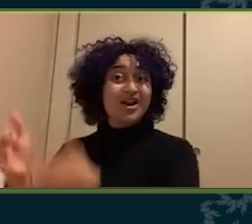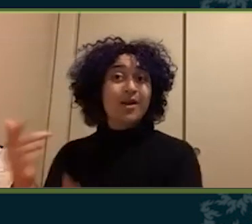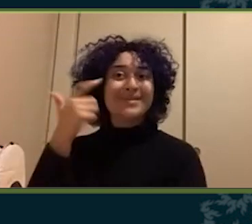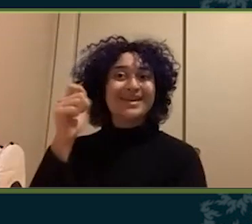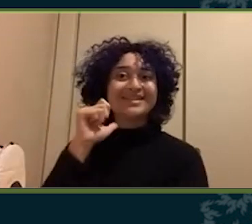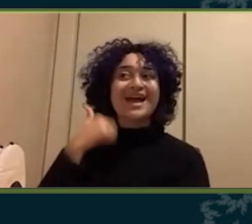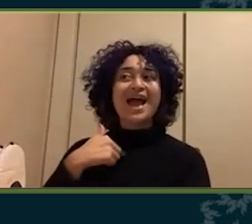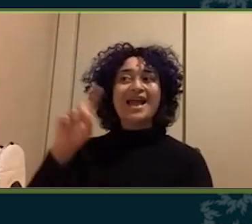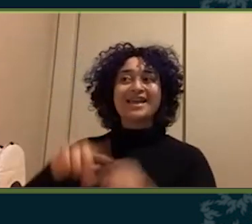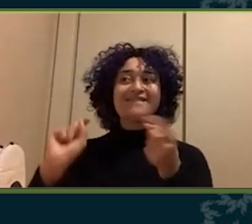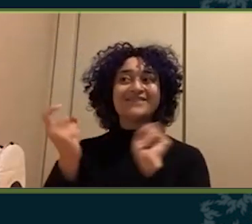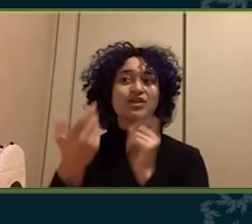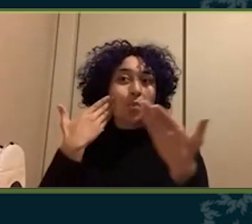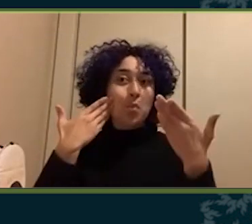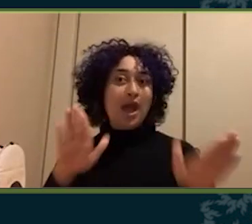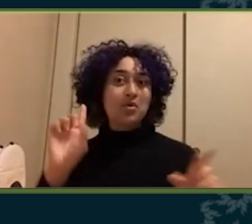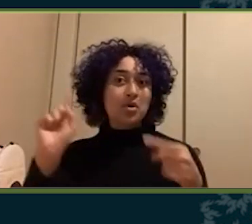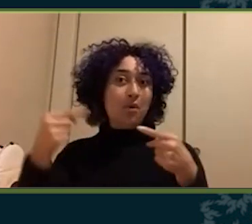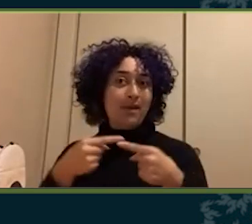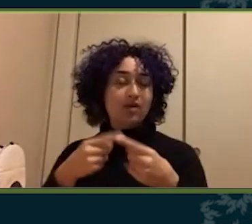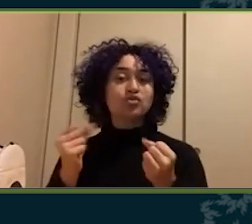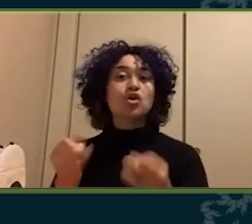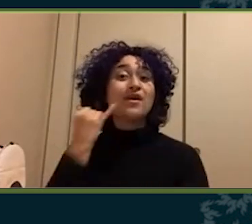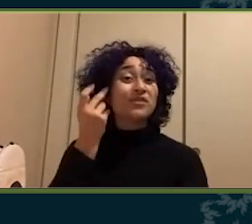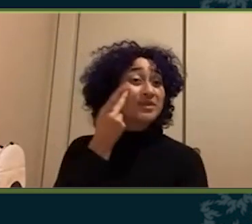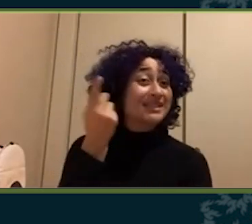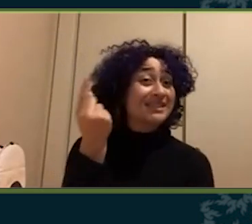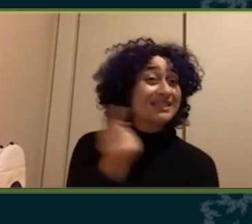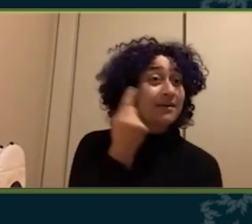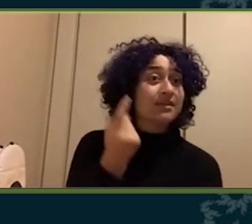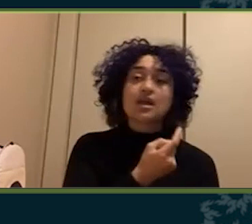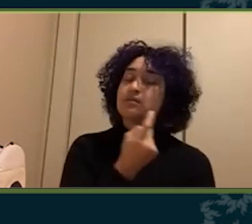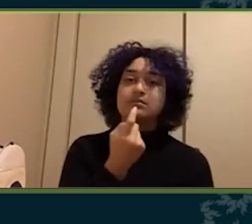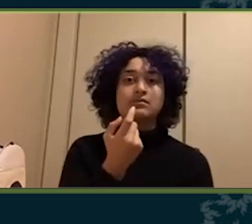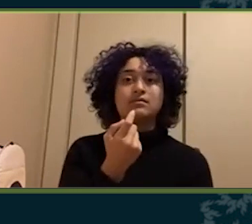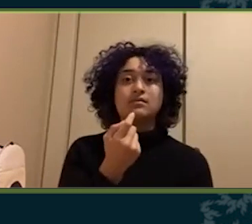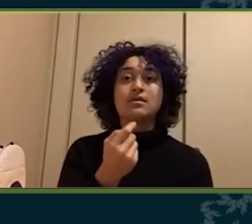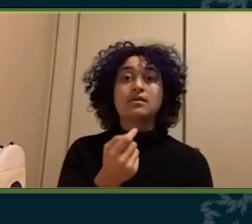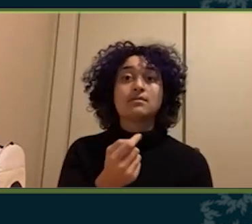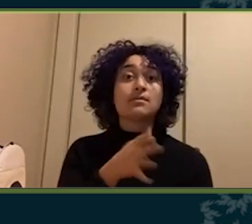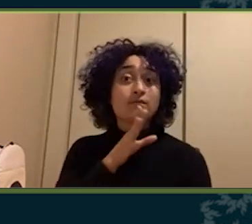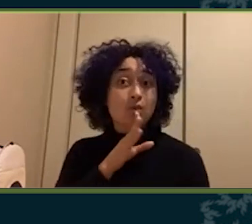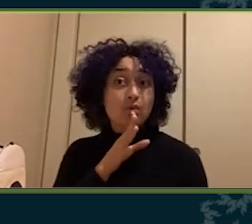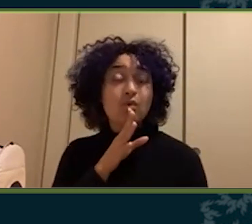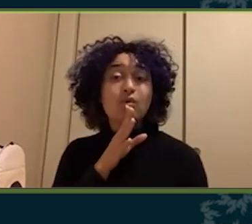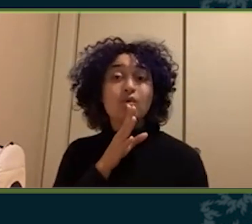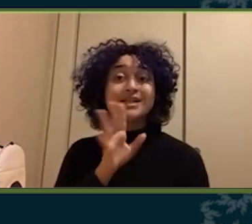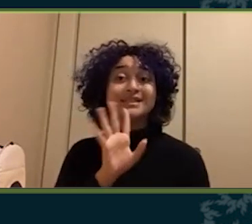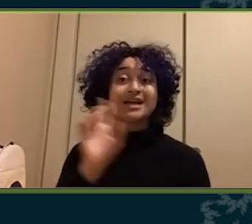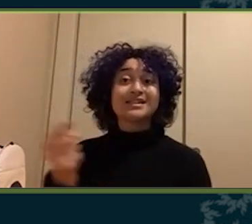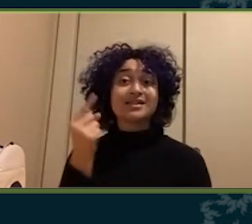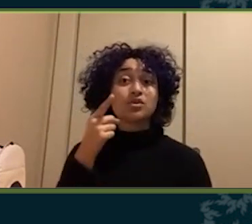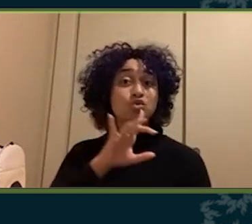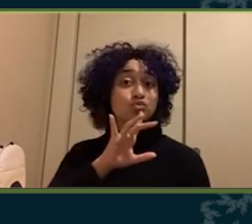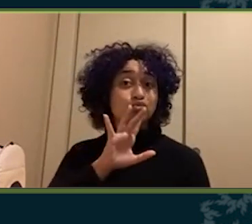I don't know. So whenever you see something, as much as possible, be vocal, talk to someone that you trust.